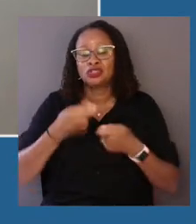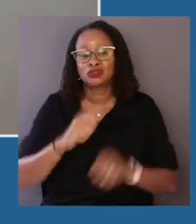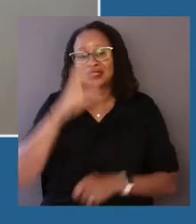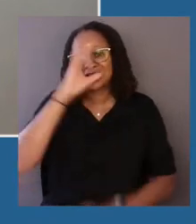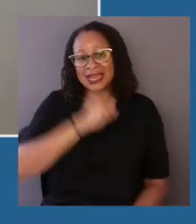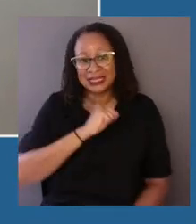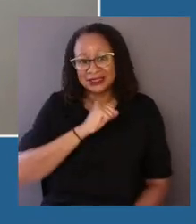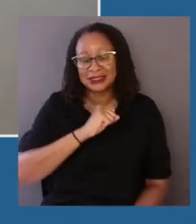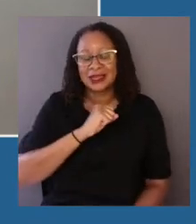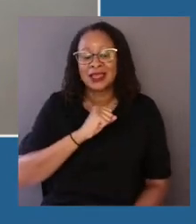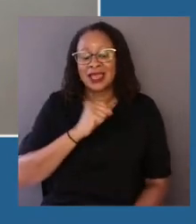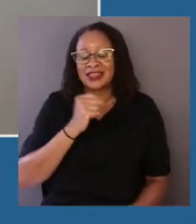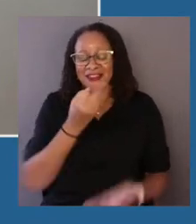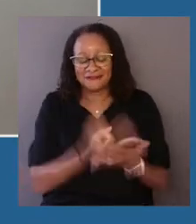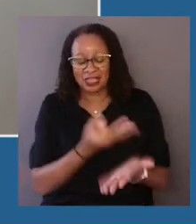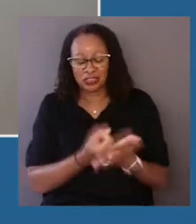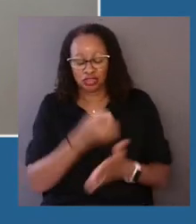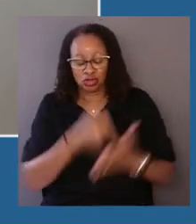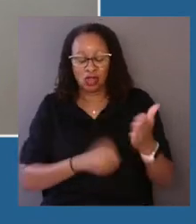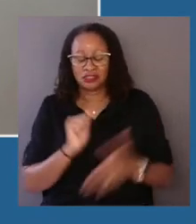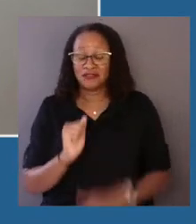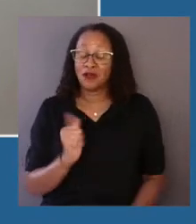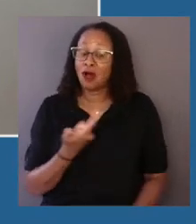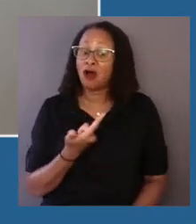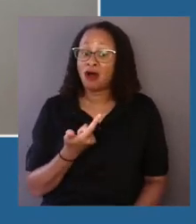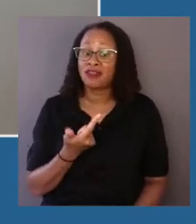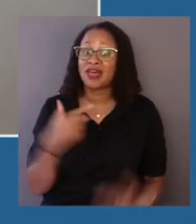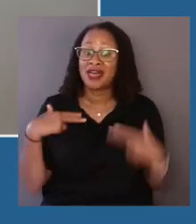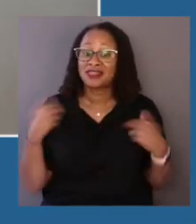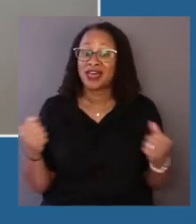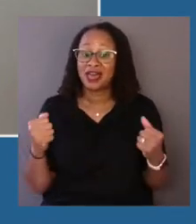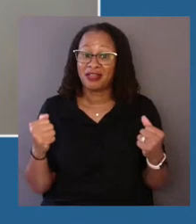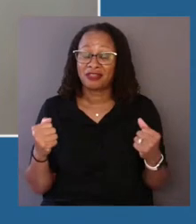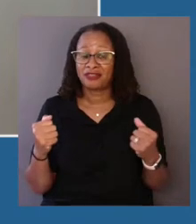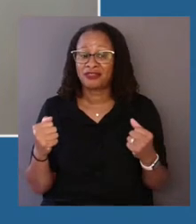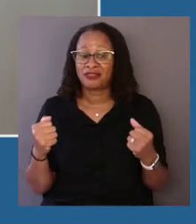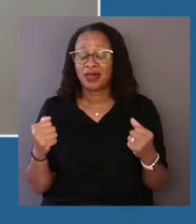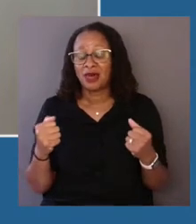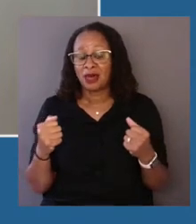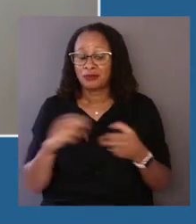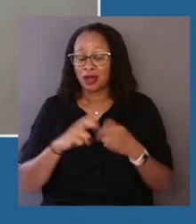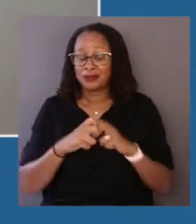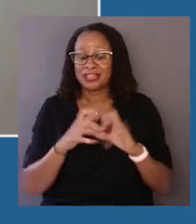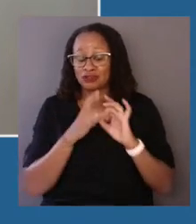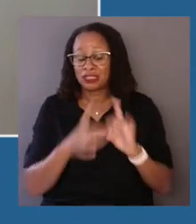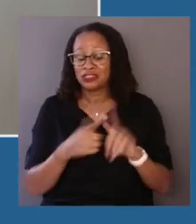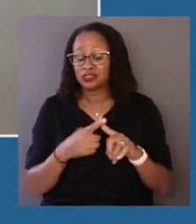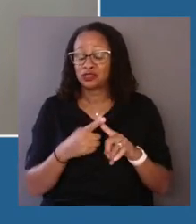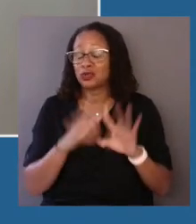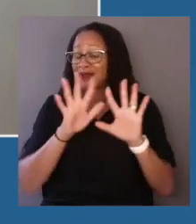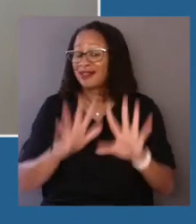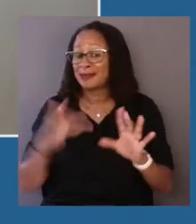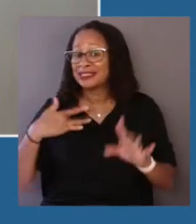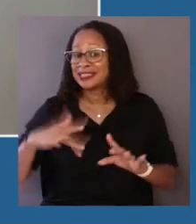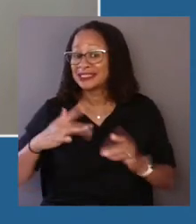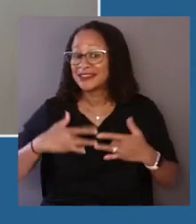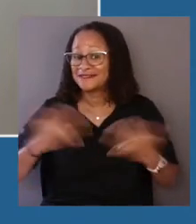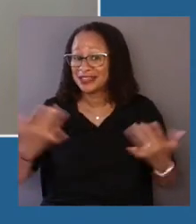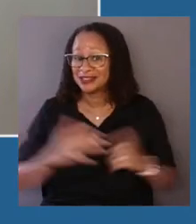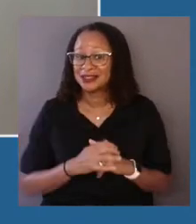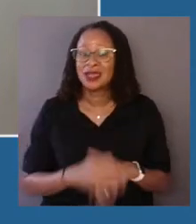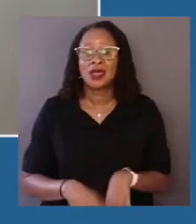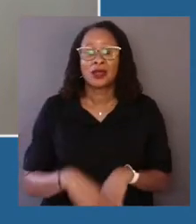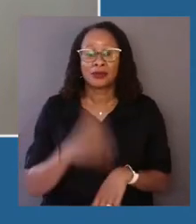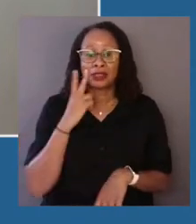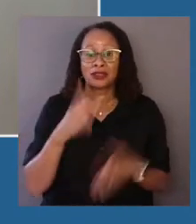financial costs of all these health problems that are related to climate-sensitive events. We've been looking at the publicly